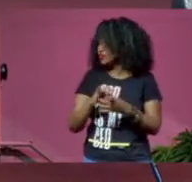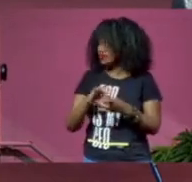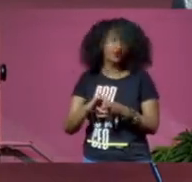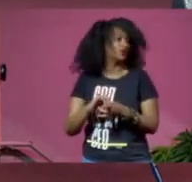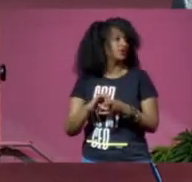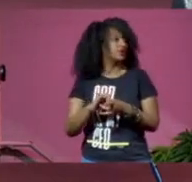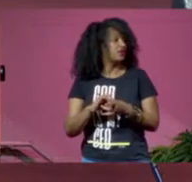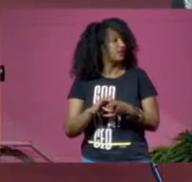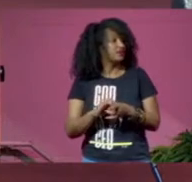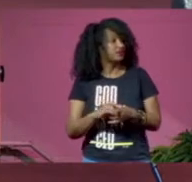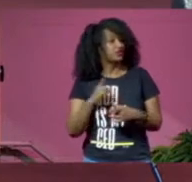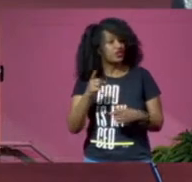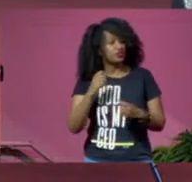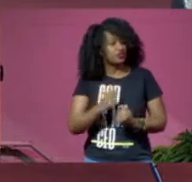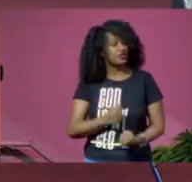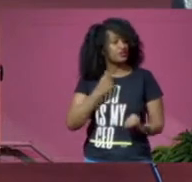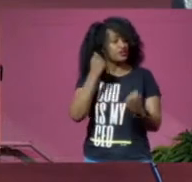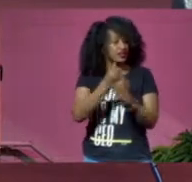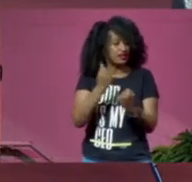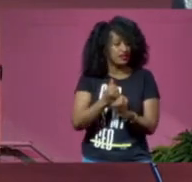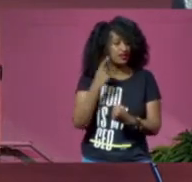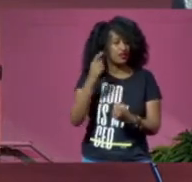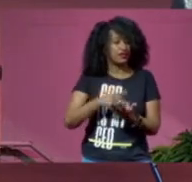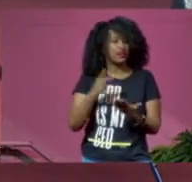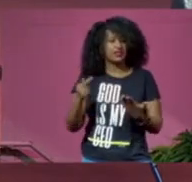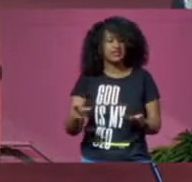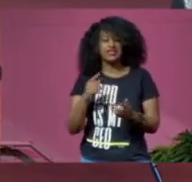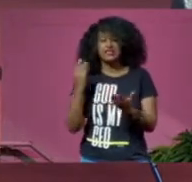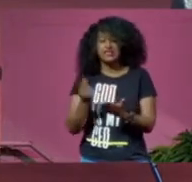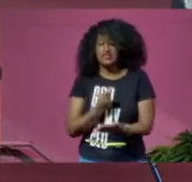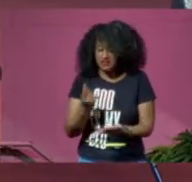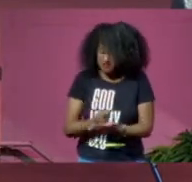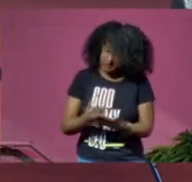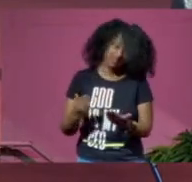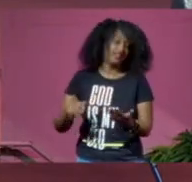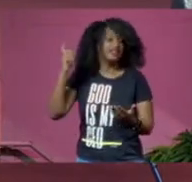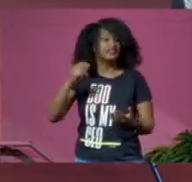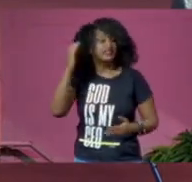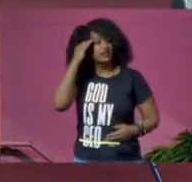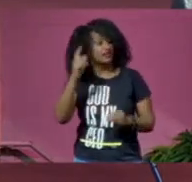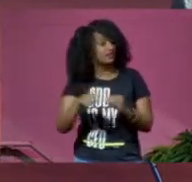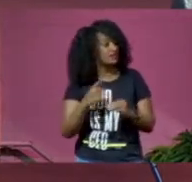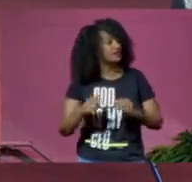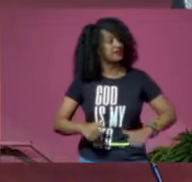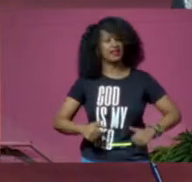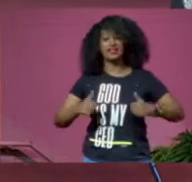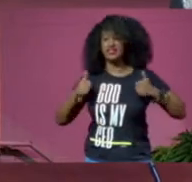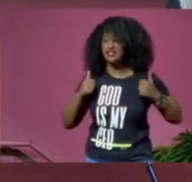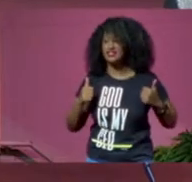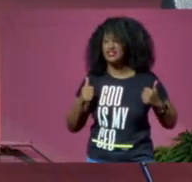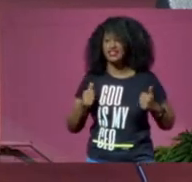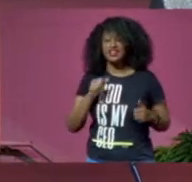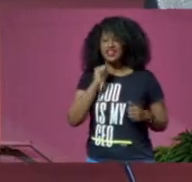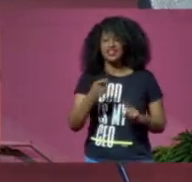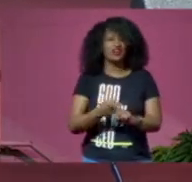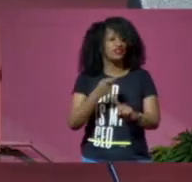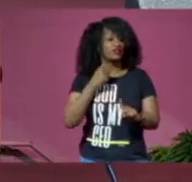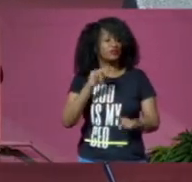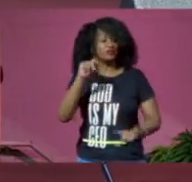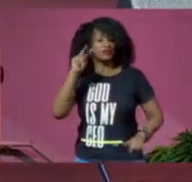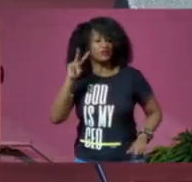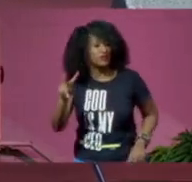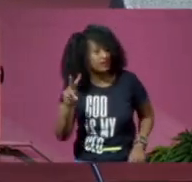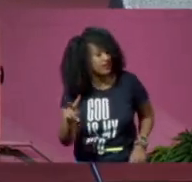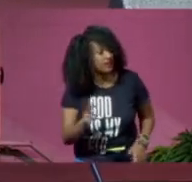some things that they need to know about life, and the only way they're going to know it, it ain't going to come from TV. It's going to be distorted if they get it